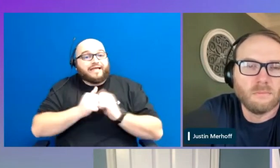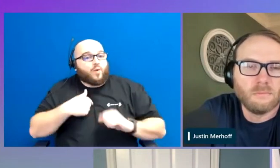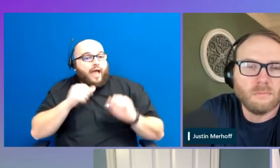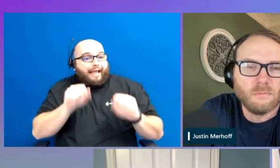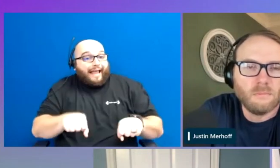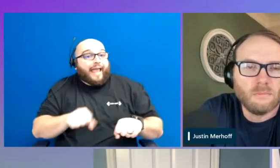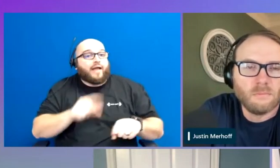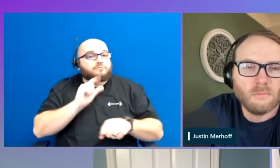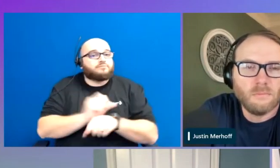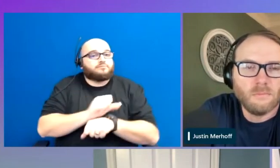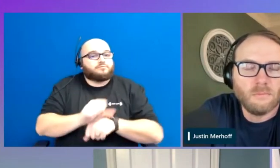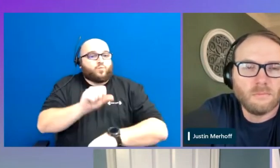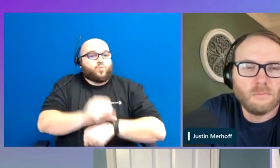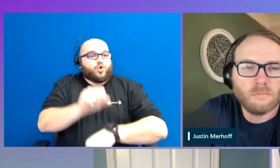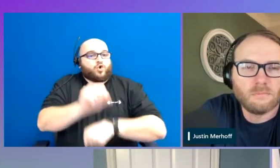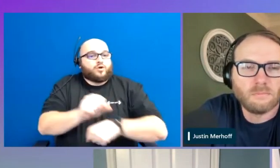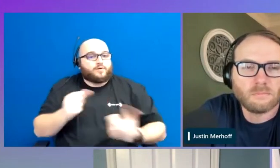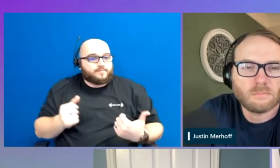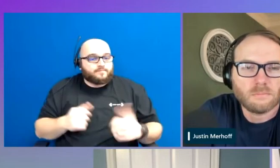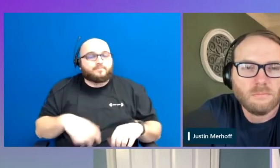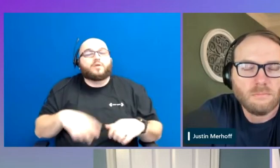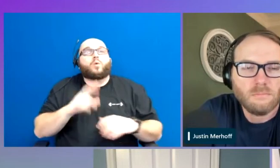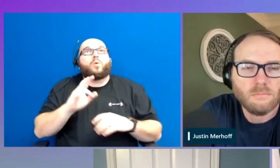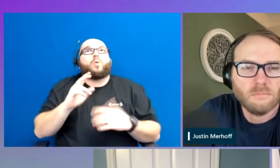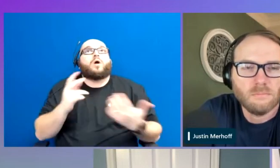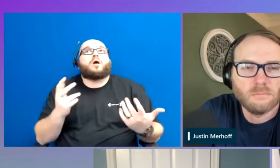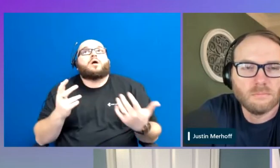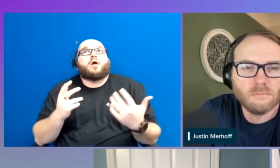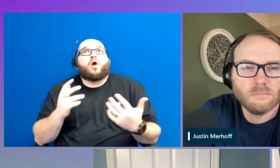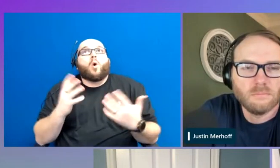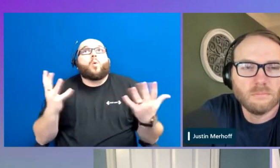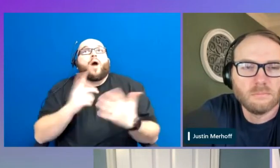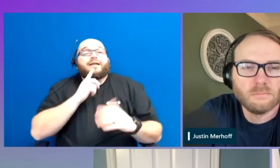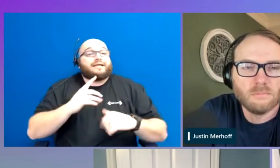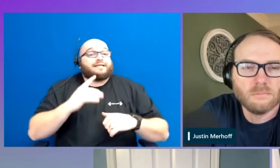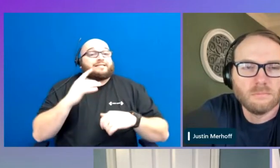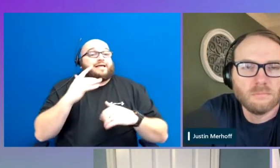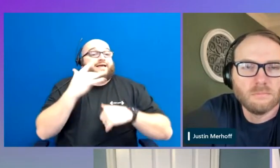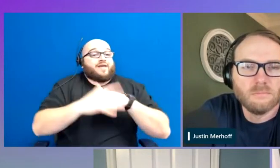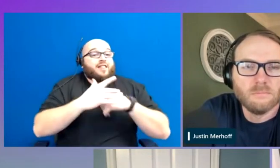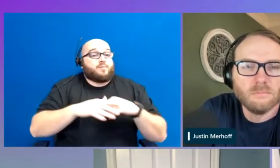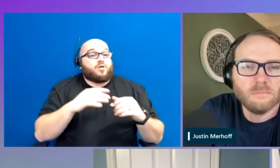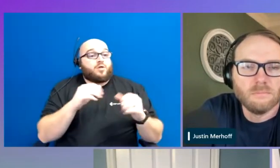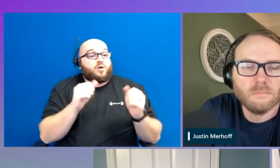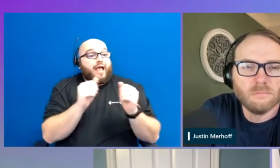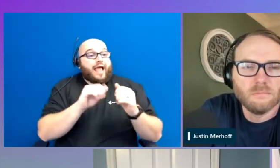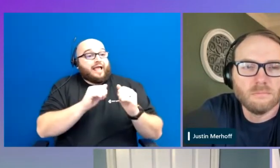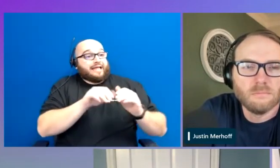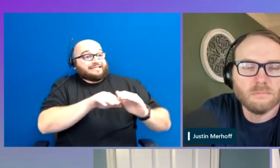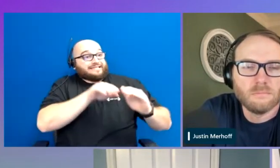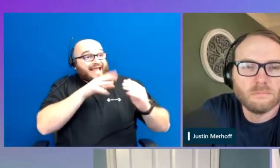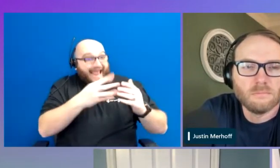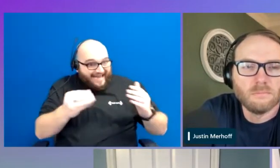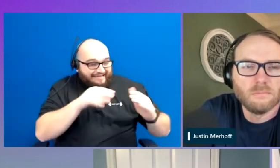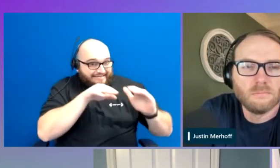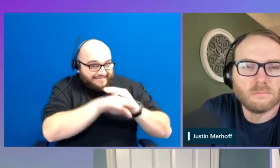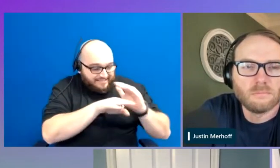So the level of accessibility of digital tools impacts it is